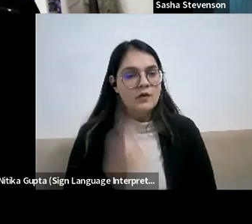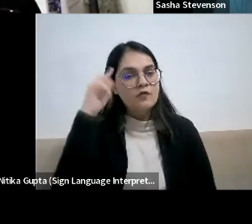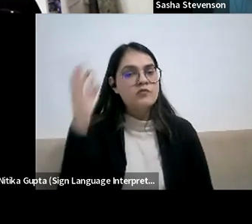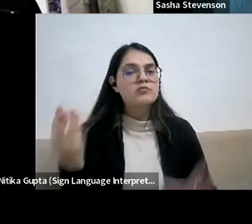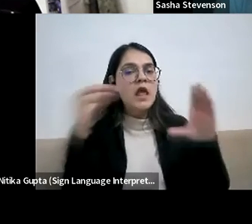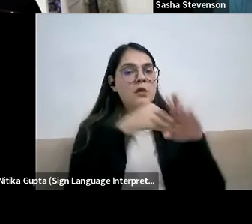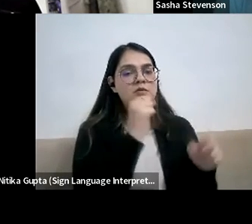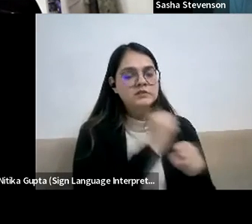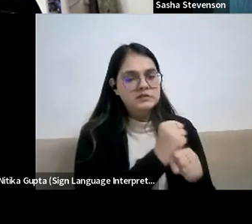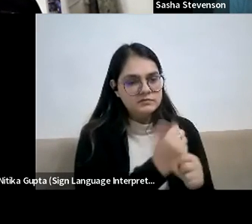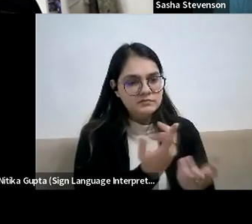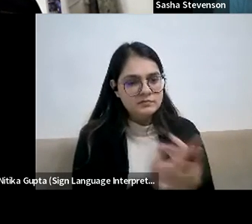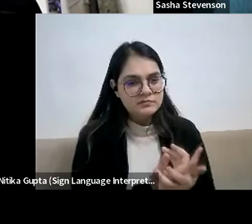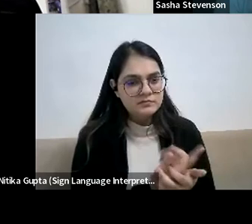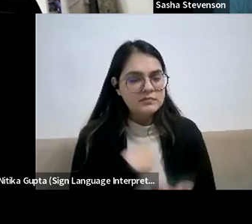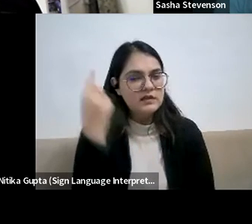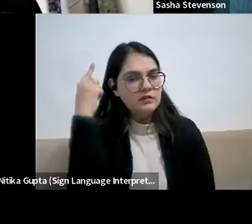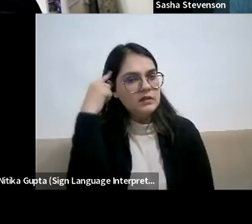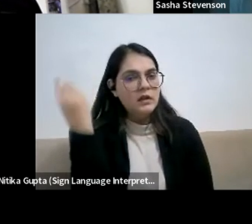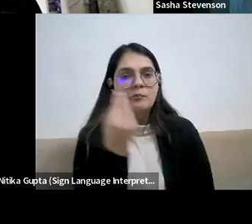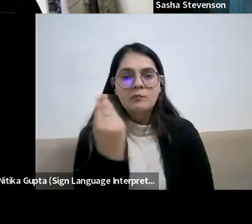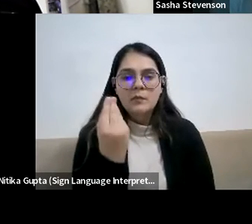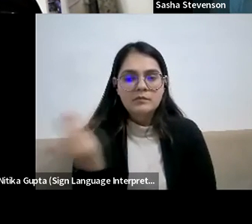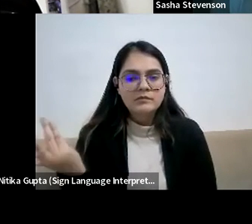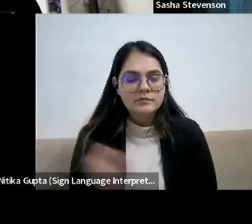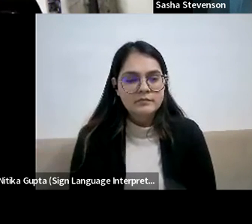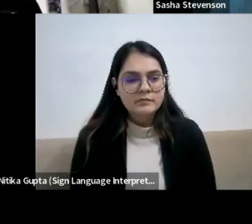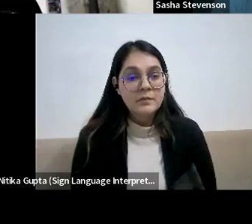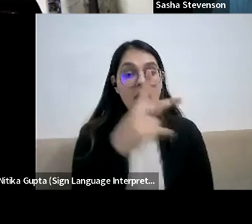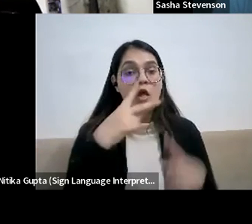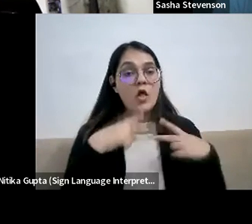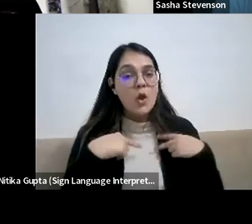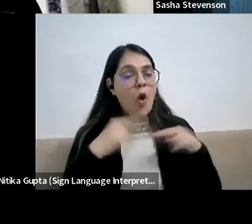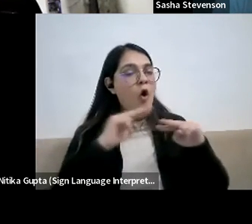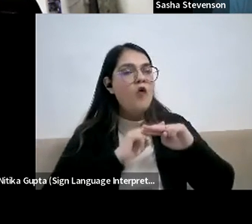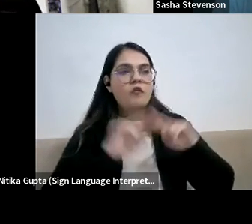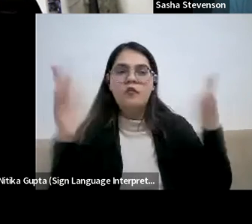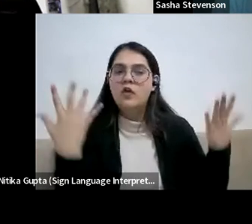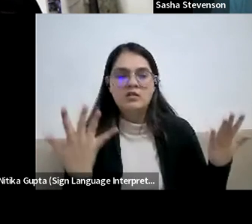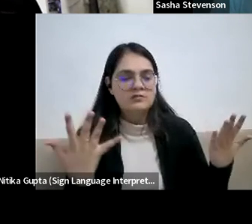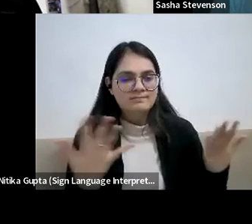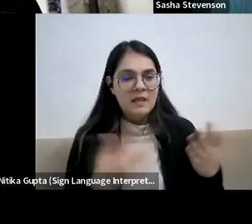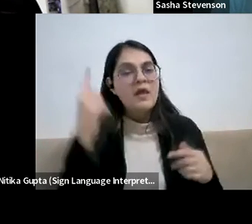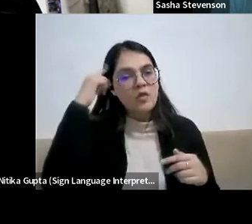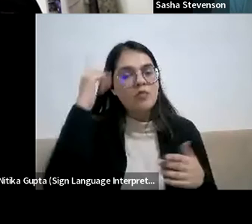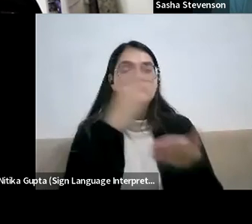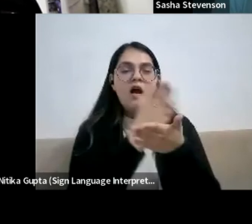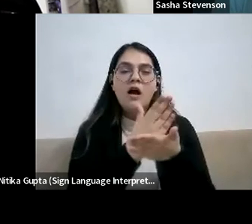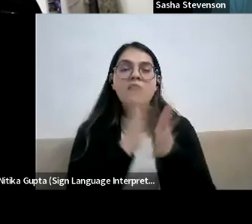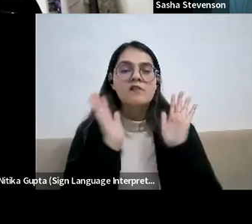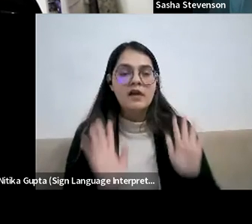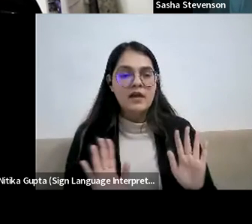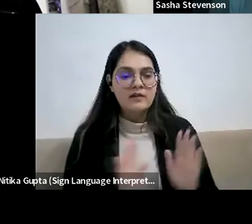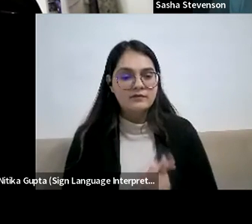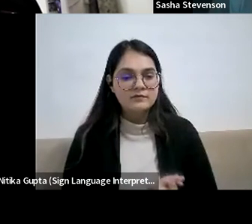governance. So I think there are, the law is limited absolutely. But the law is not